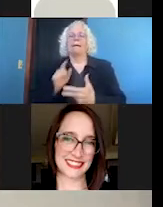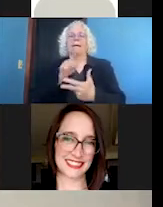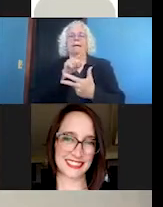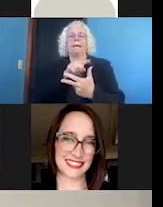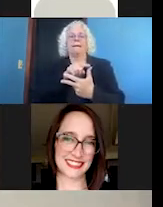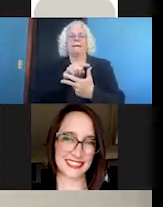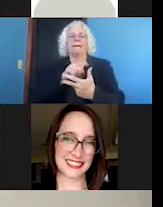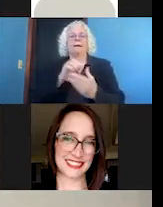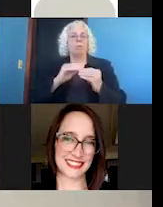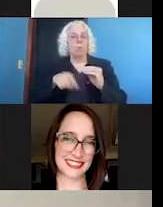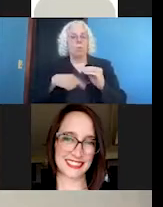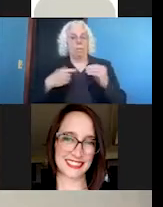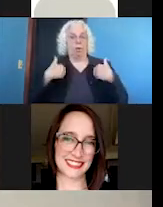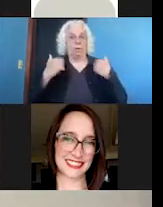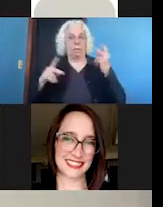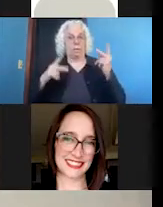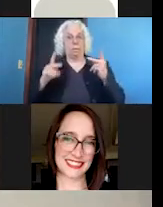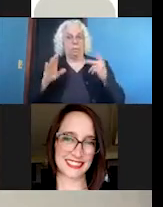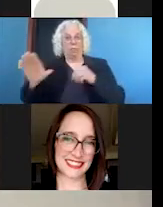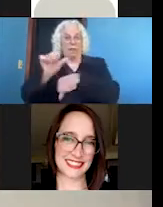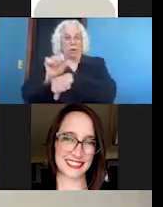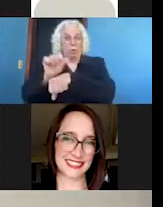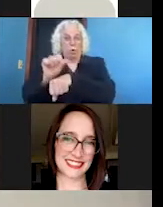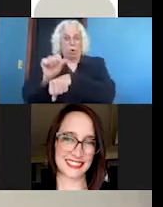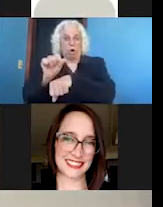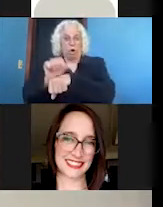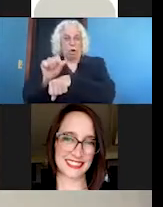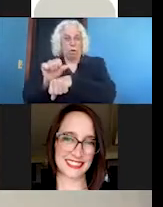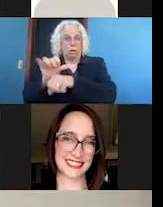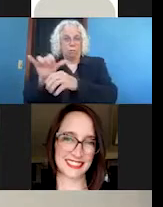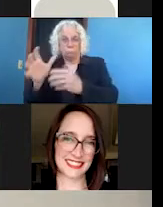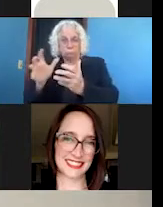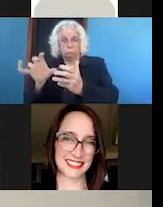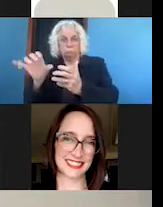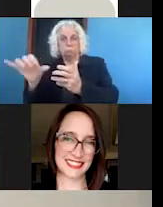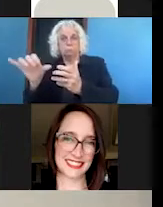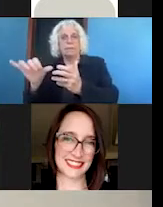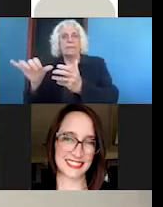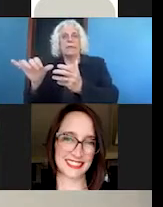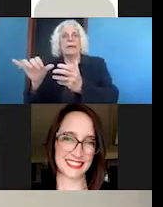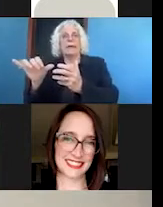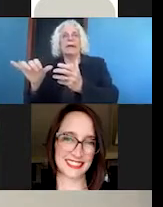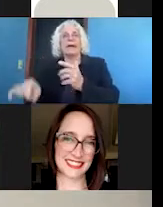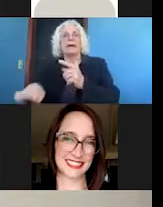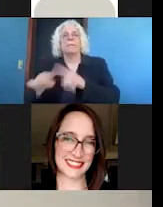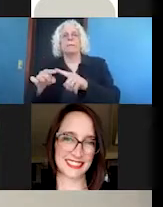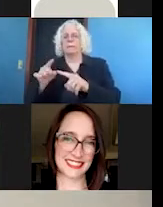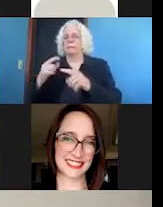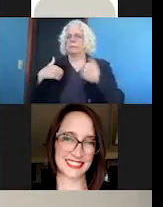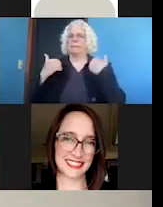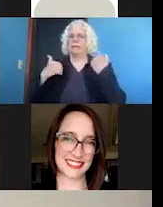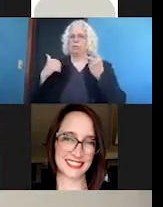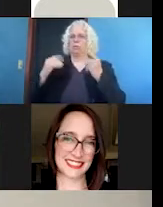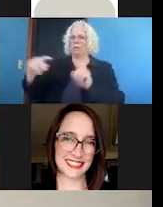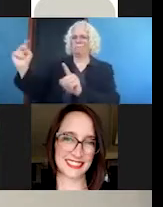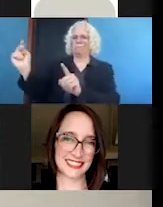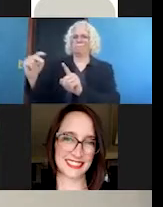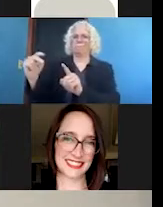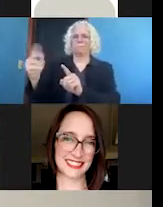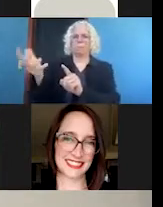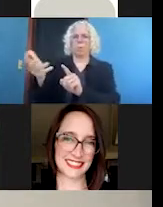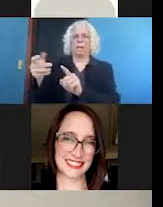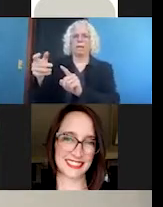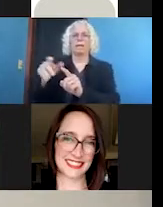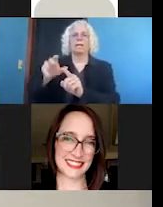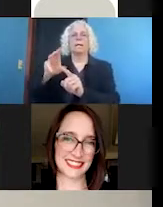more about youth employment, but also kind of a bit about kind of youth voice. And we've got Marcus